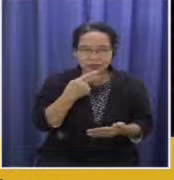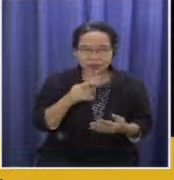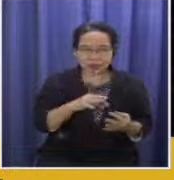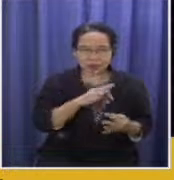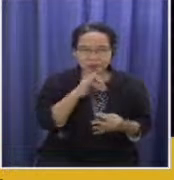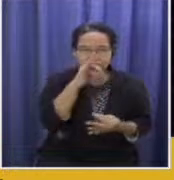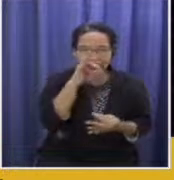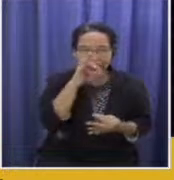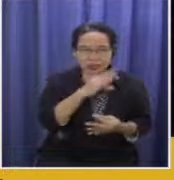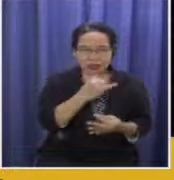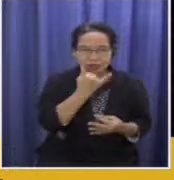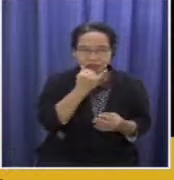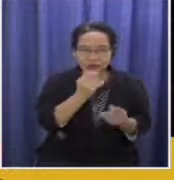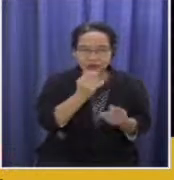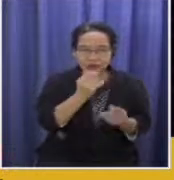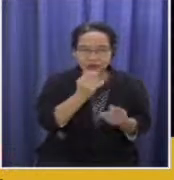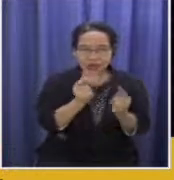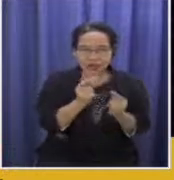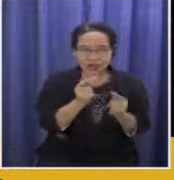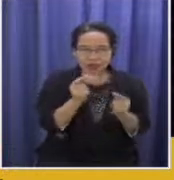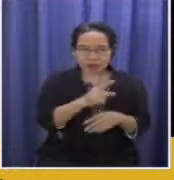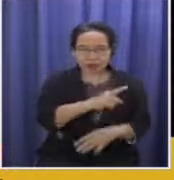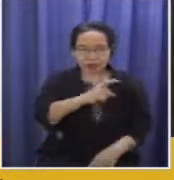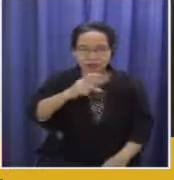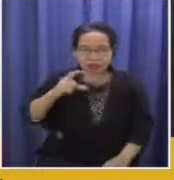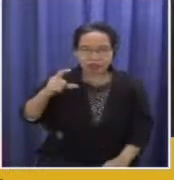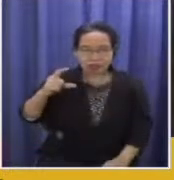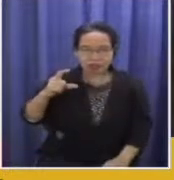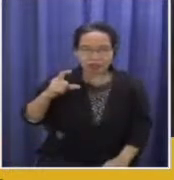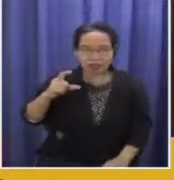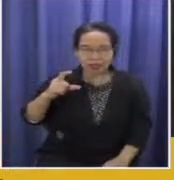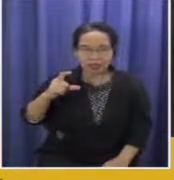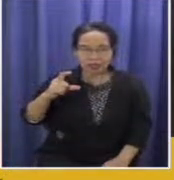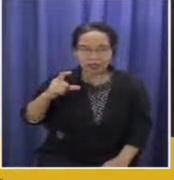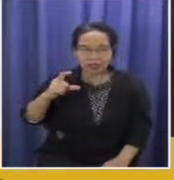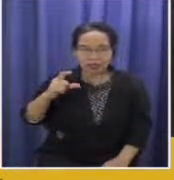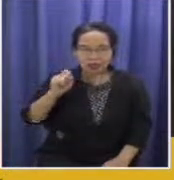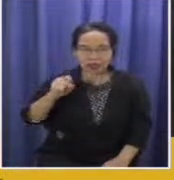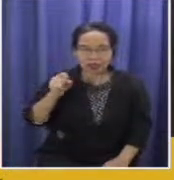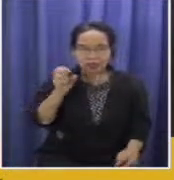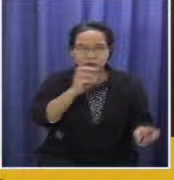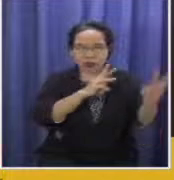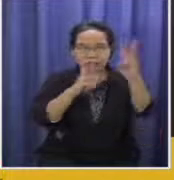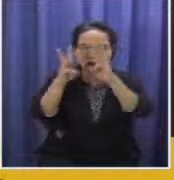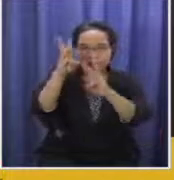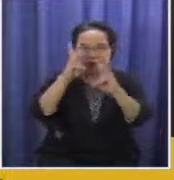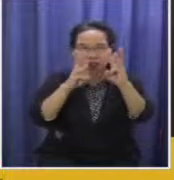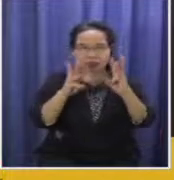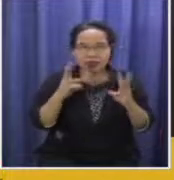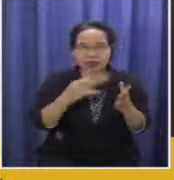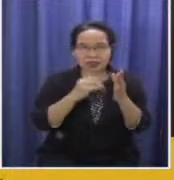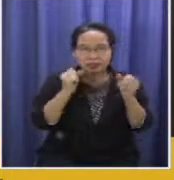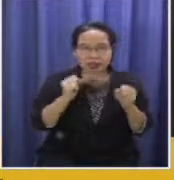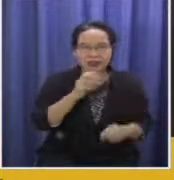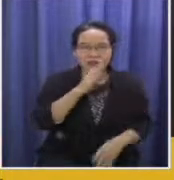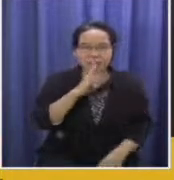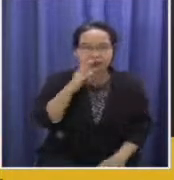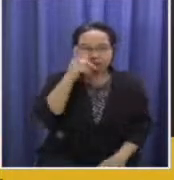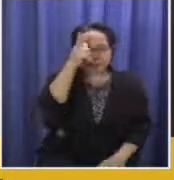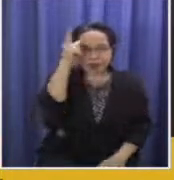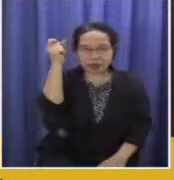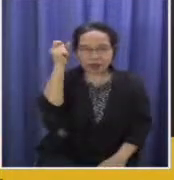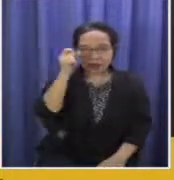spirit. It's wrongly translated in Nepali, brother. Wind. Yeah, brother. Yes, it can be.